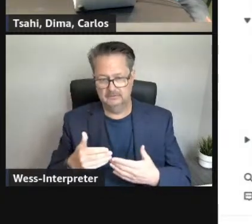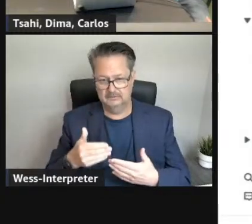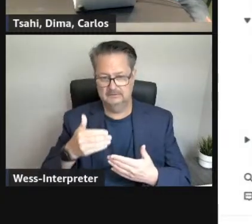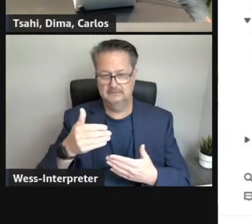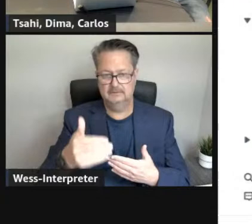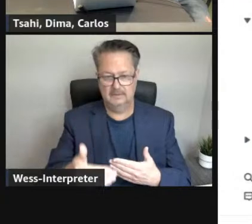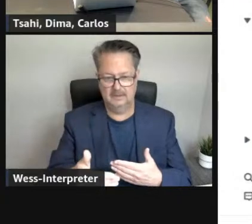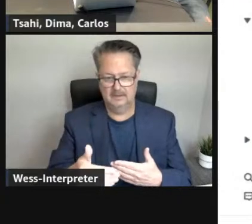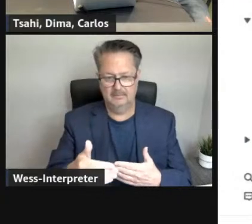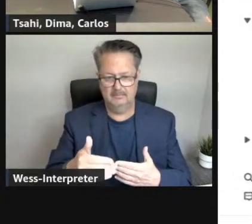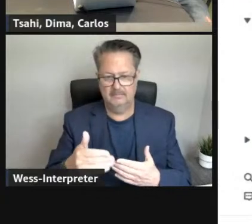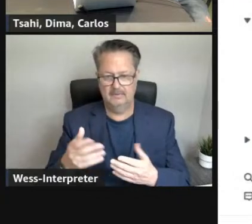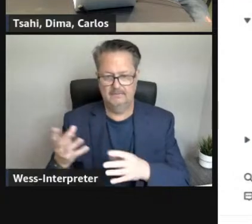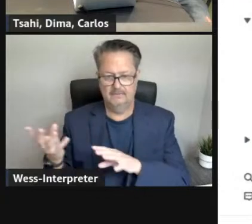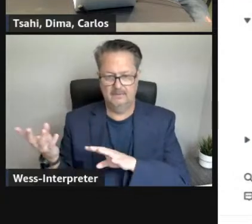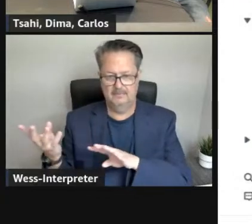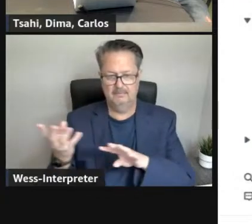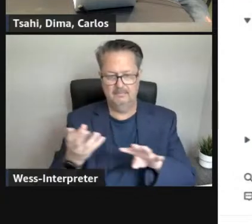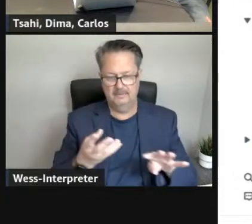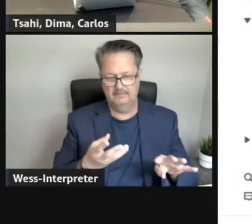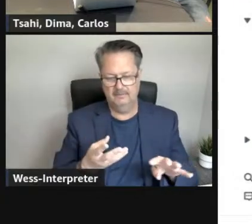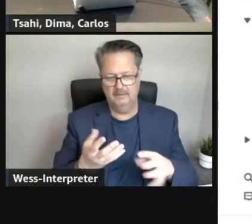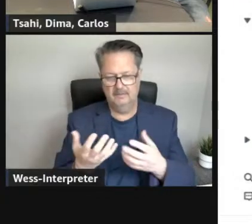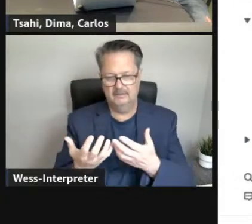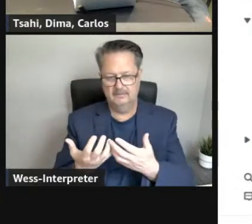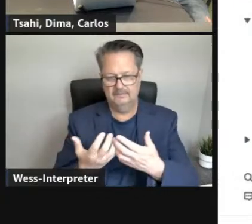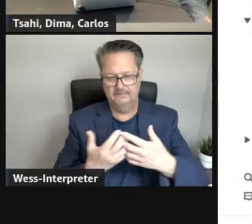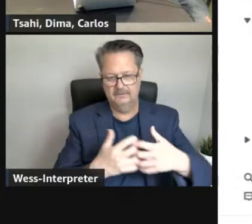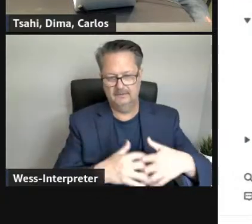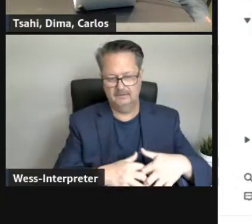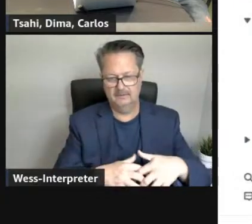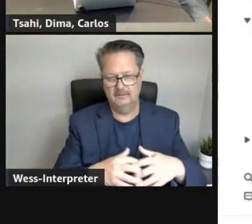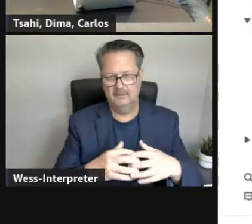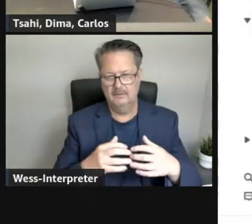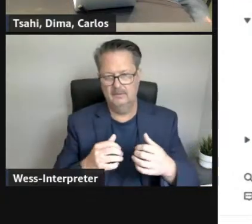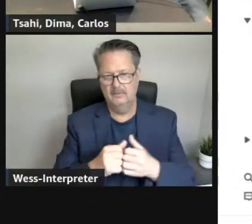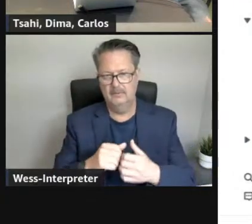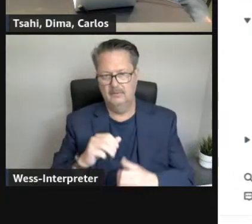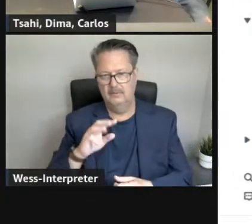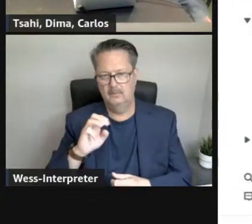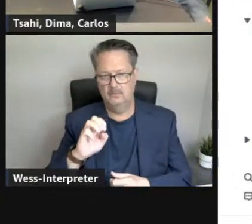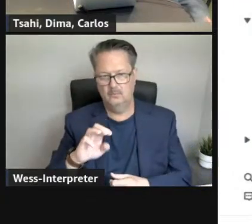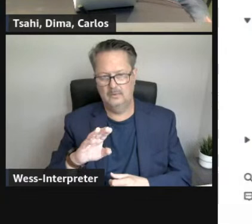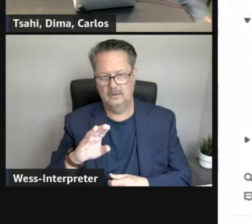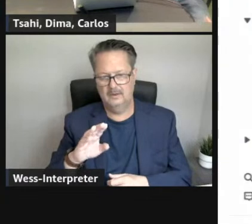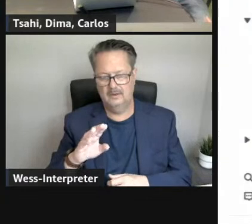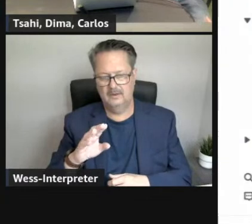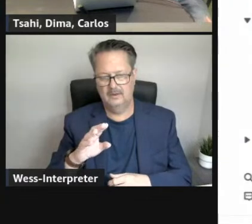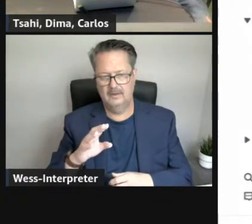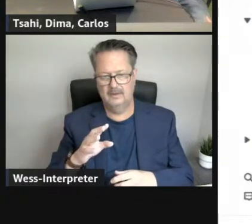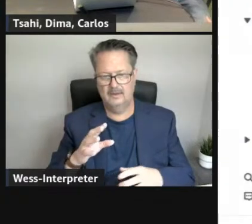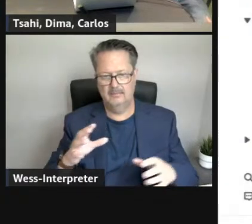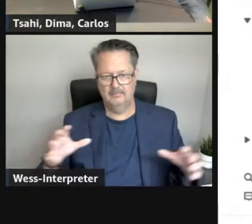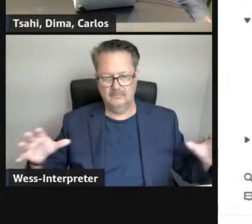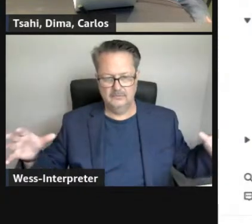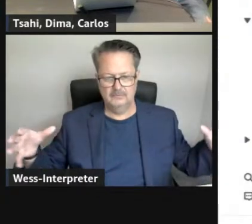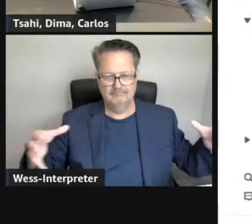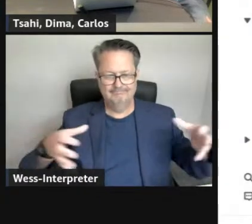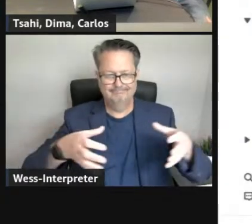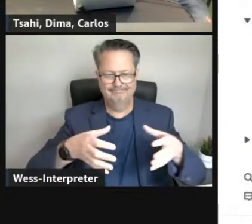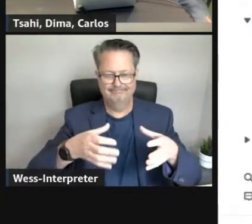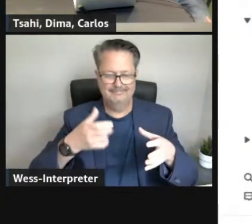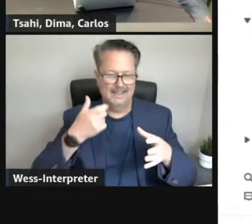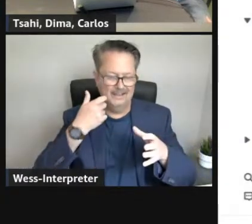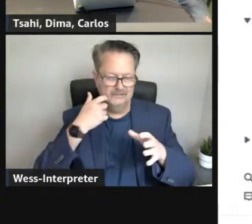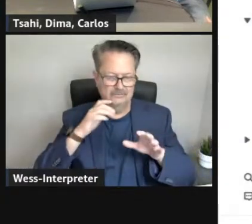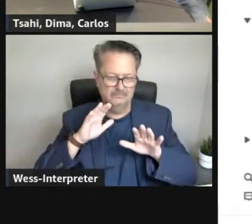is the source step. So it's configured with a webhook to the GitHub repository that I was just pushing the change to. And we can